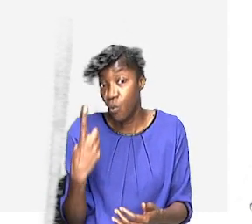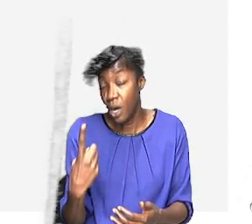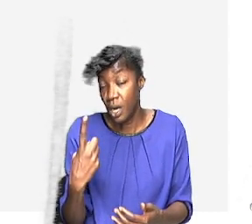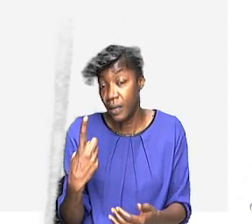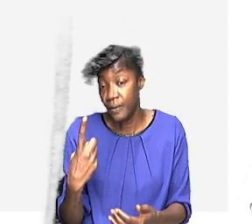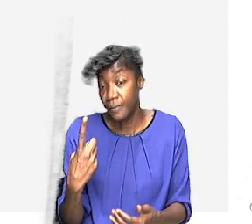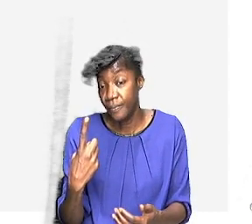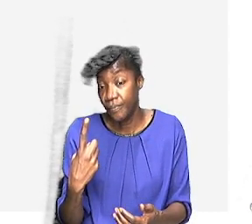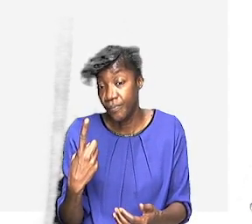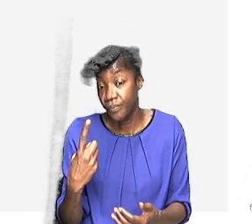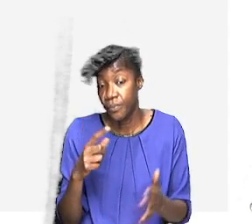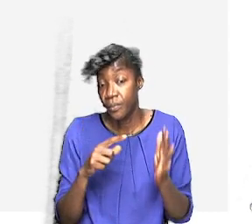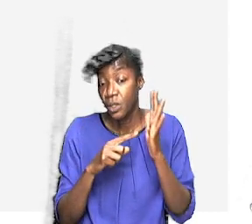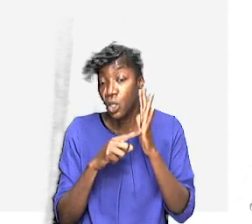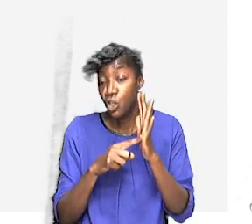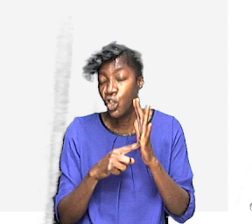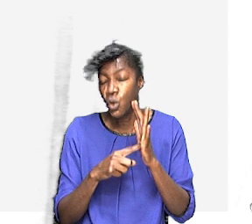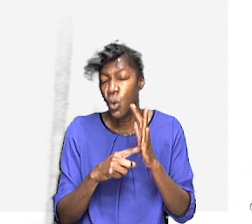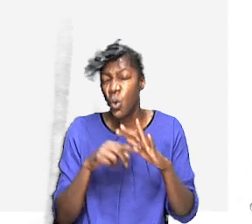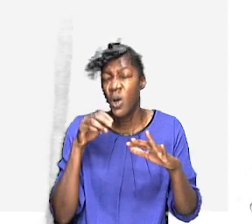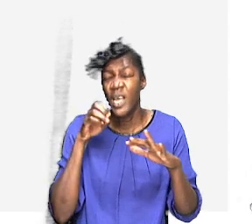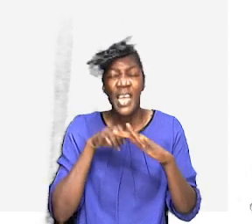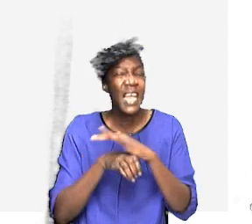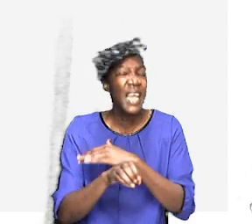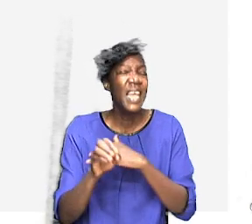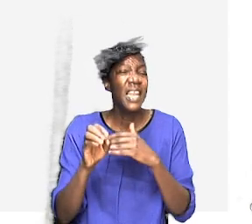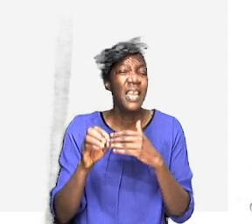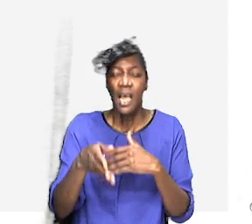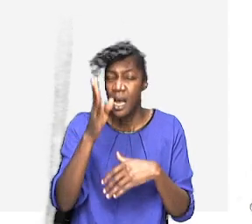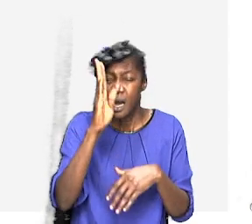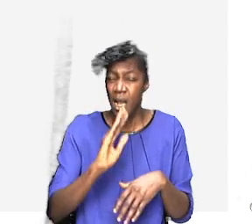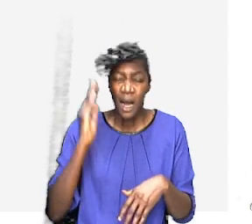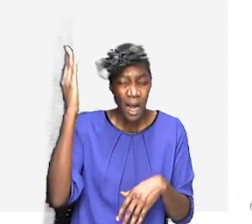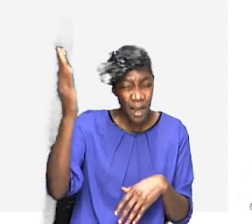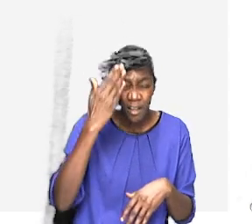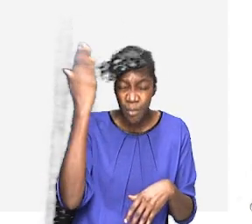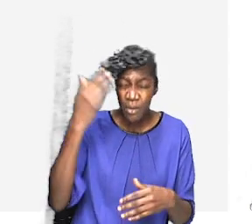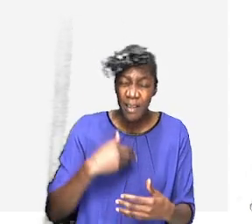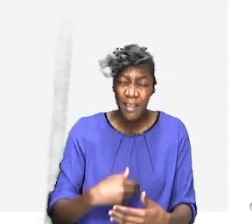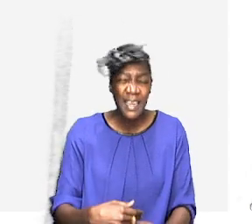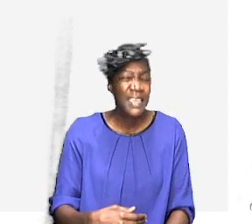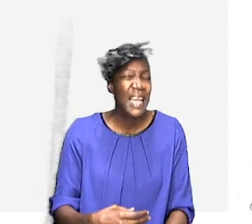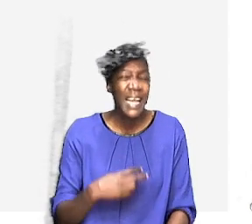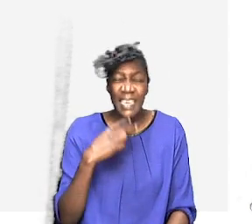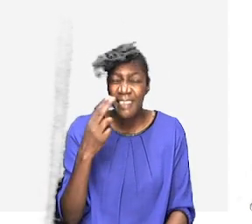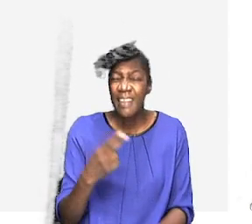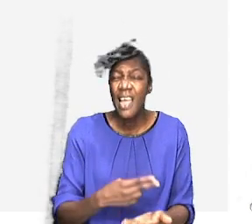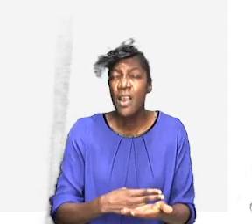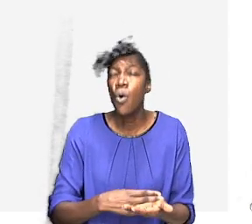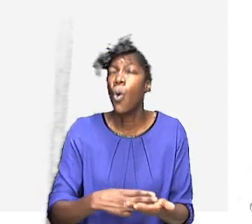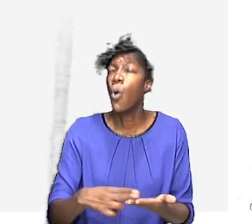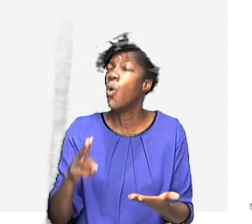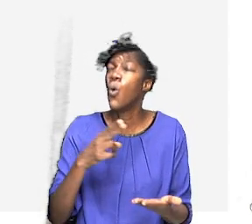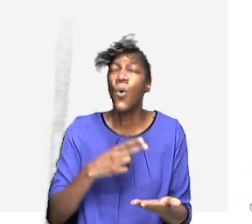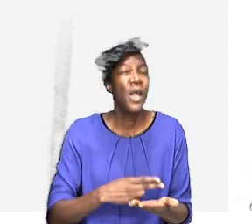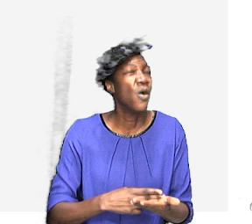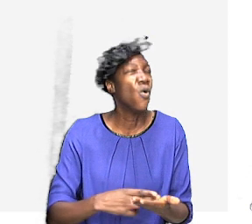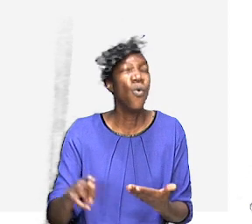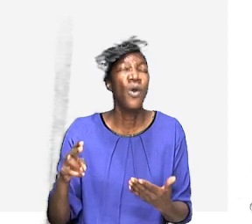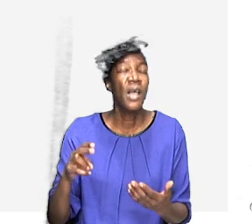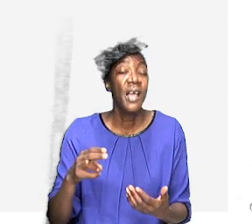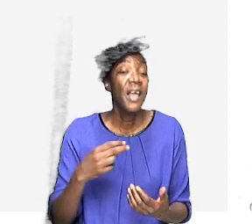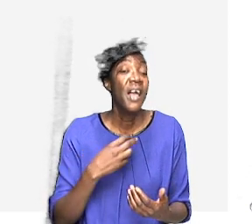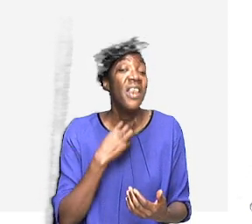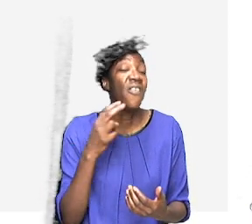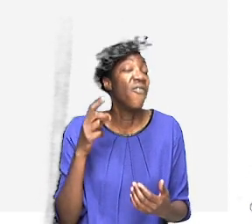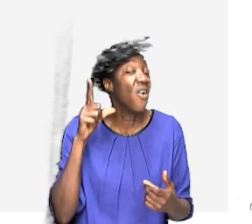it shows us that they were in the presence of God and they were worshiping God and they were saying, holy, holy. And their voice was so loud that the Bible